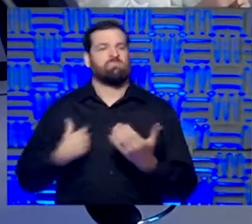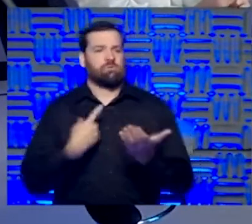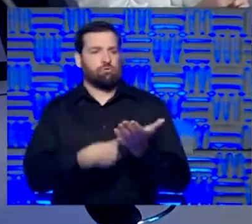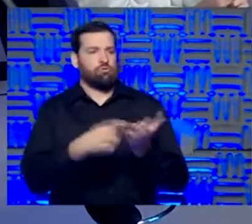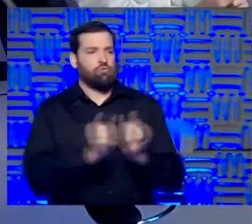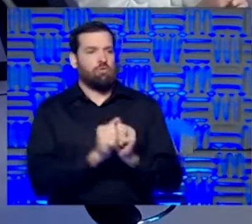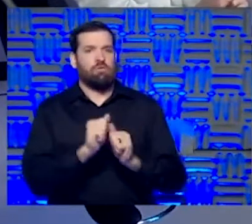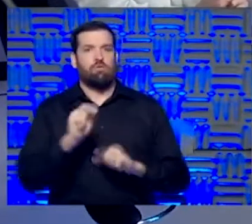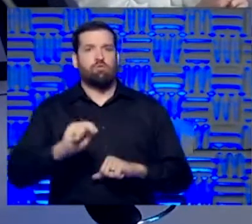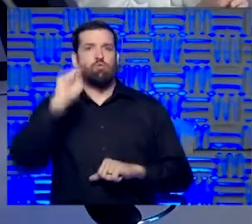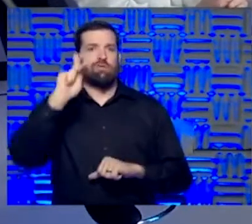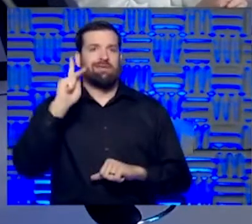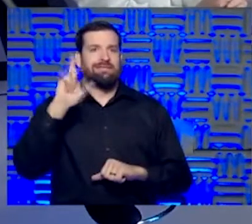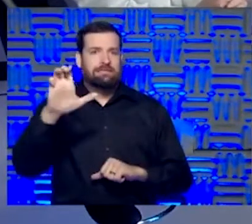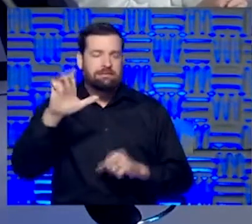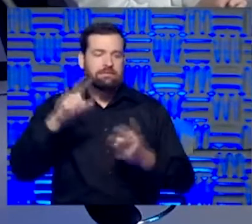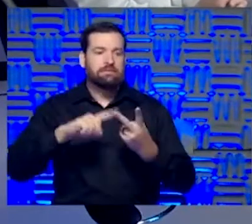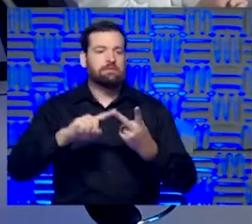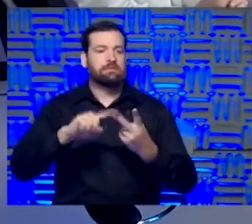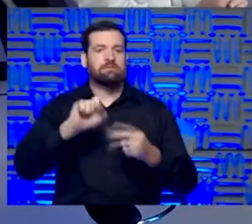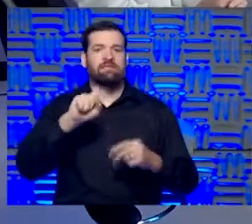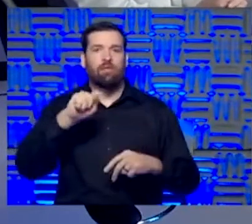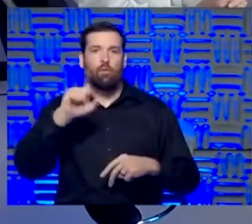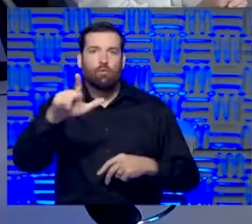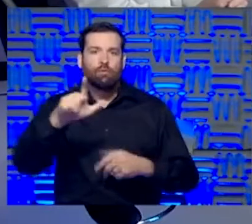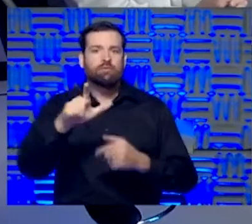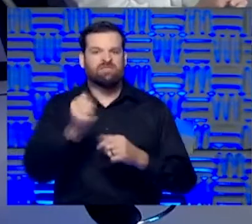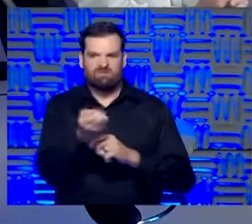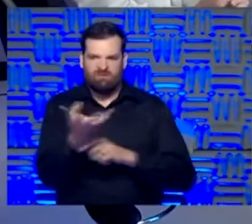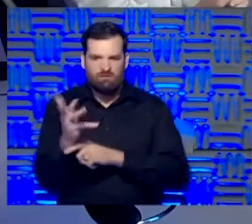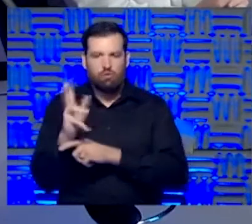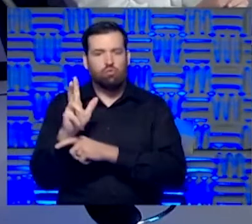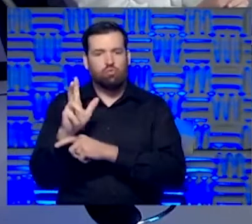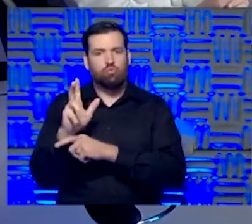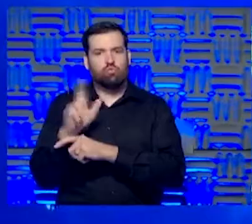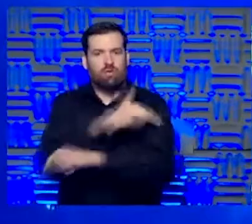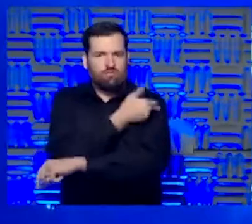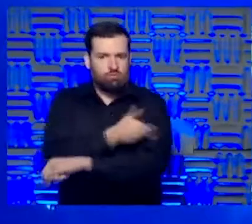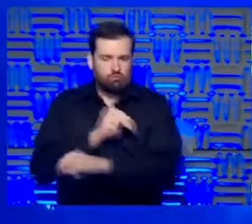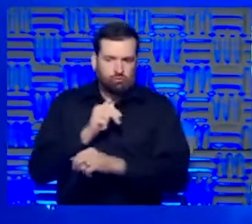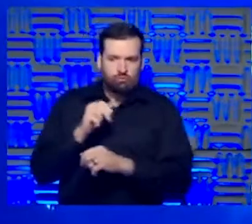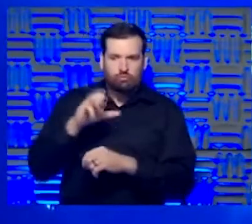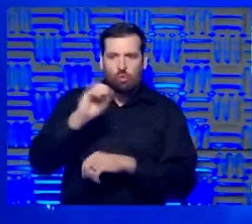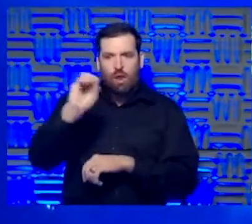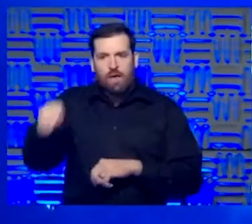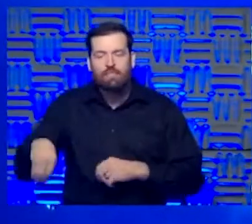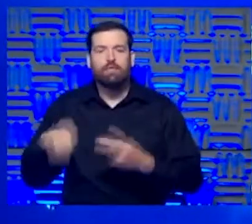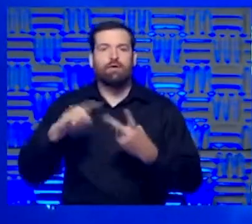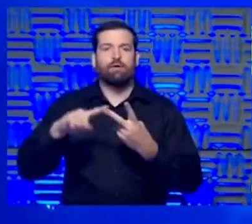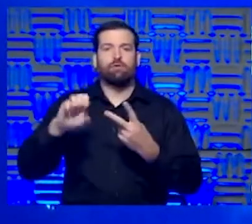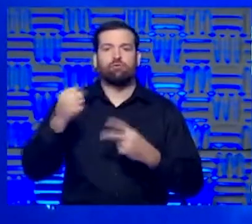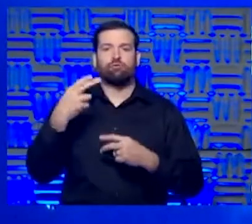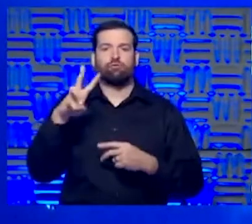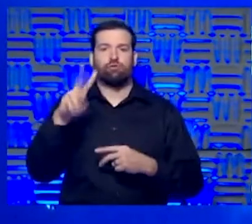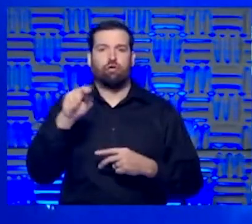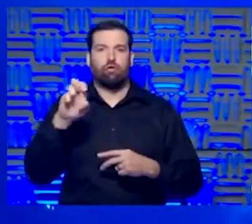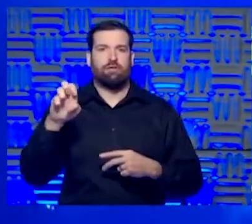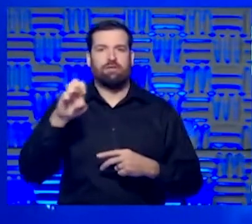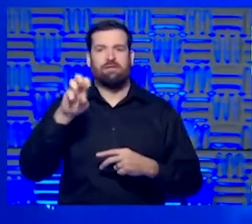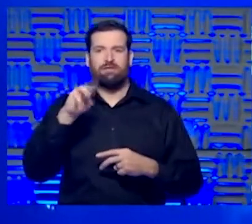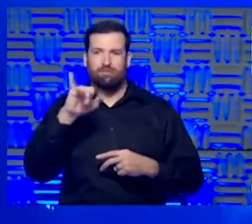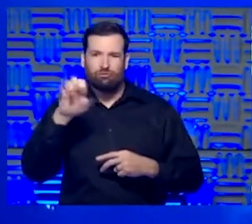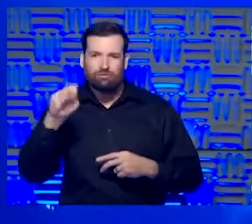Kansas City and St. Luke's and some of our other hospitals that are on our CMO call, Olathe, Shawnee Mission,